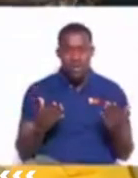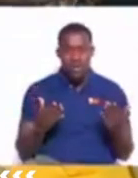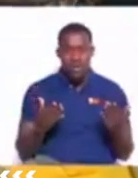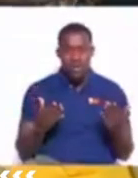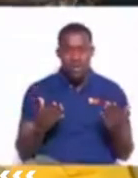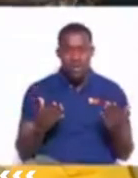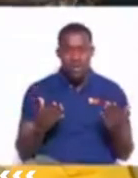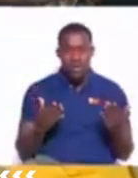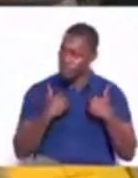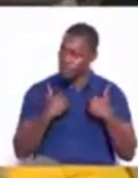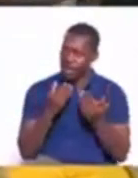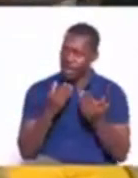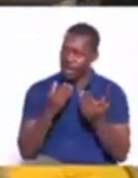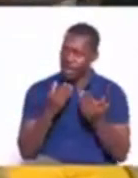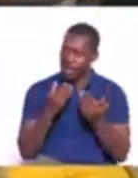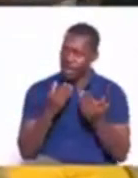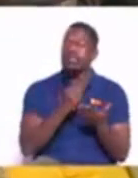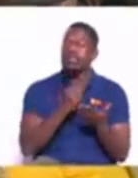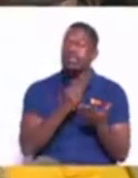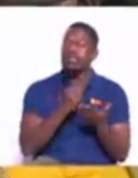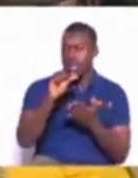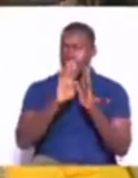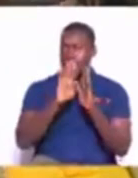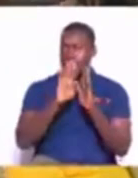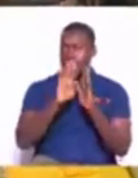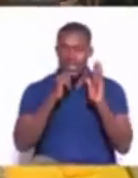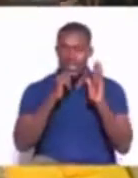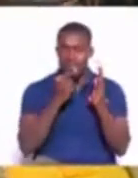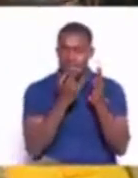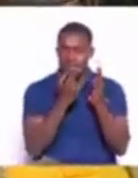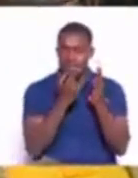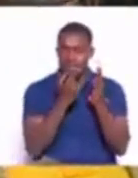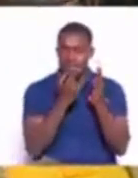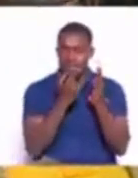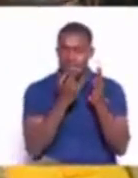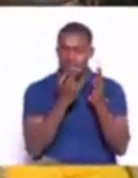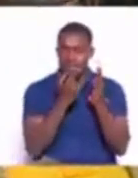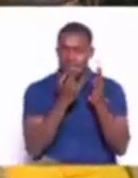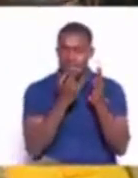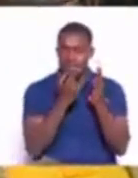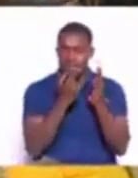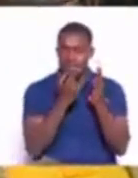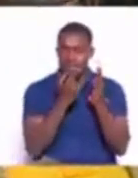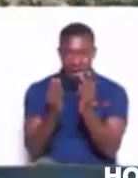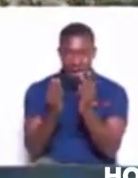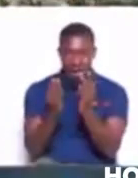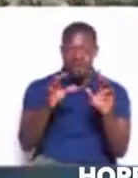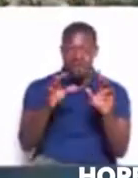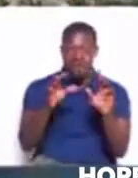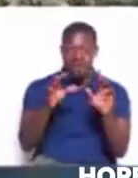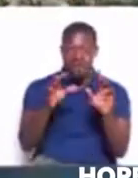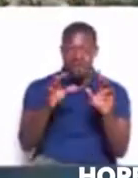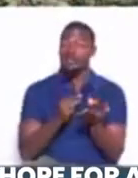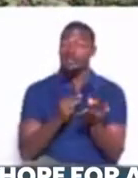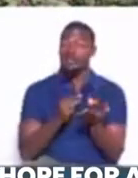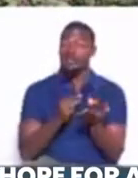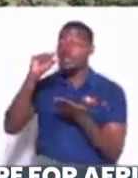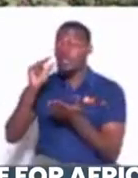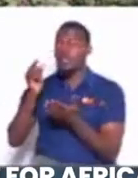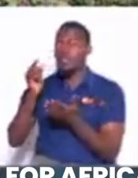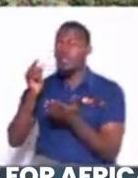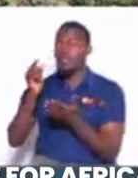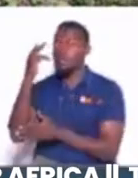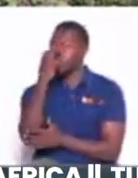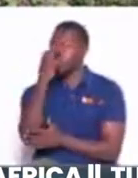to Noah? Yeah, the Bible says Noah found what? Grace in the eyes of the Lord. So it's not two methods of